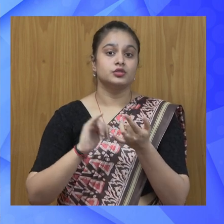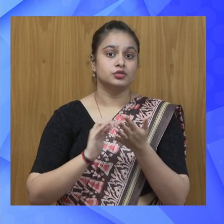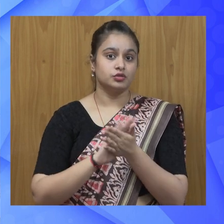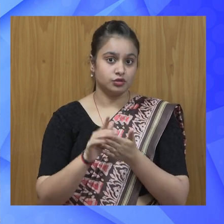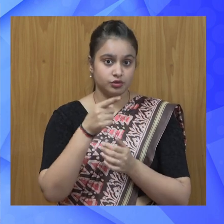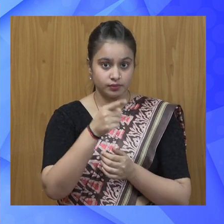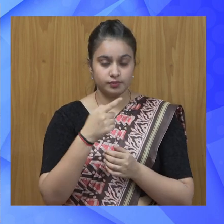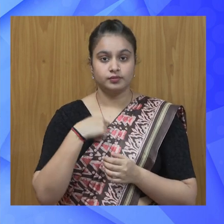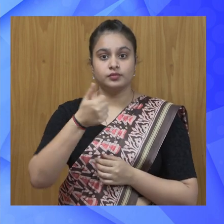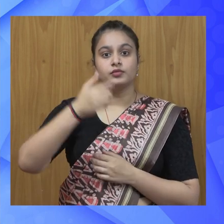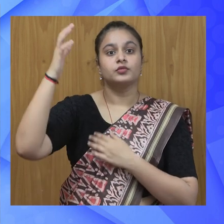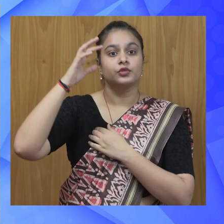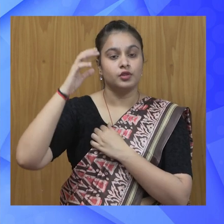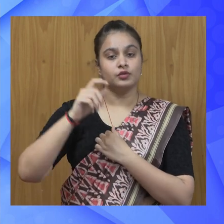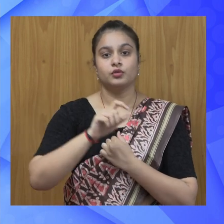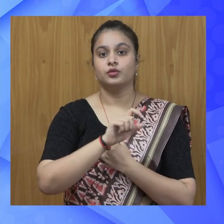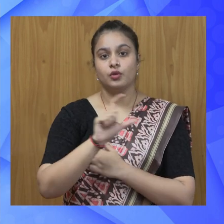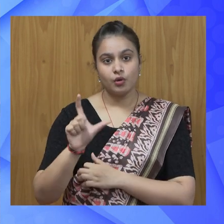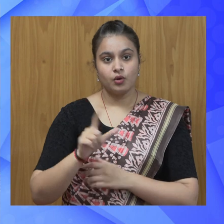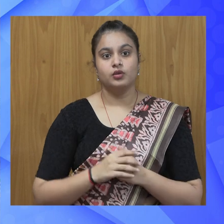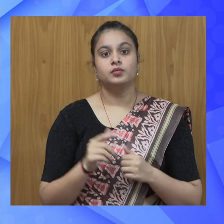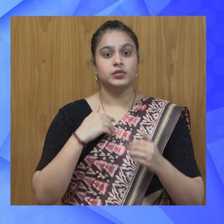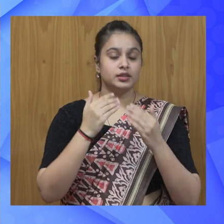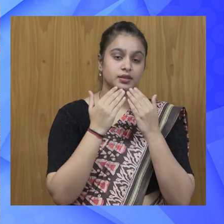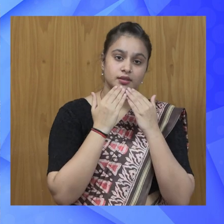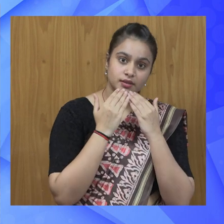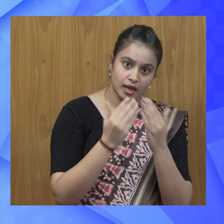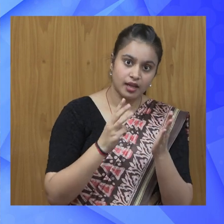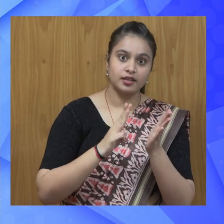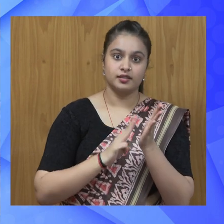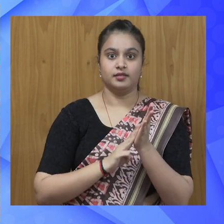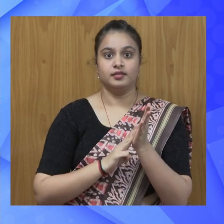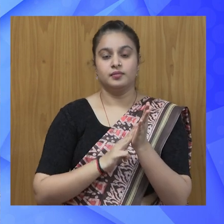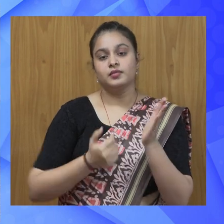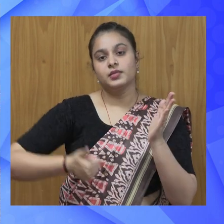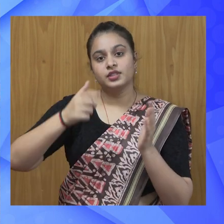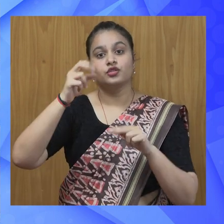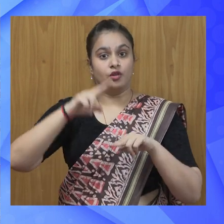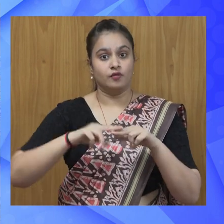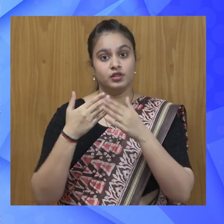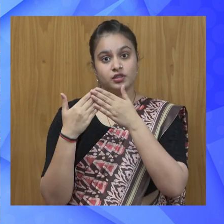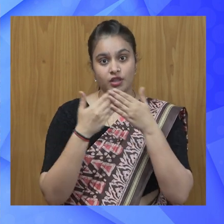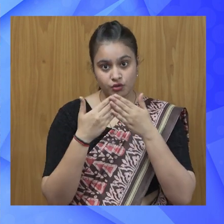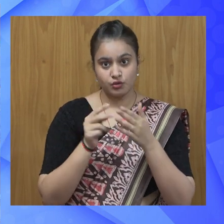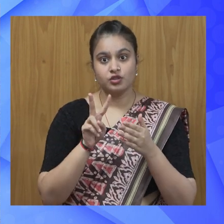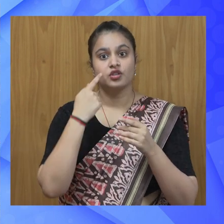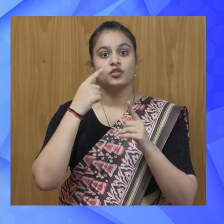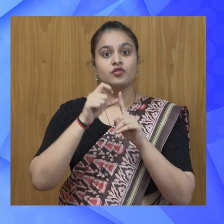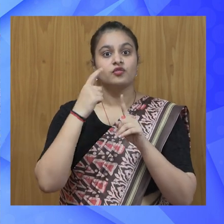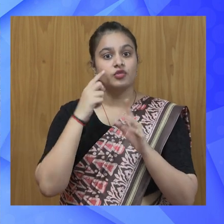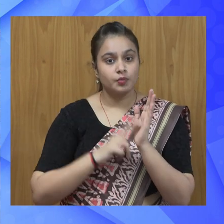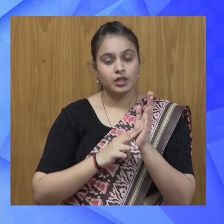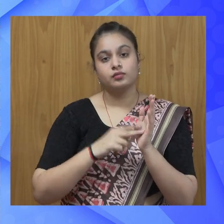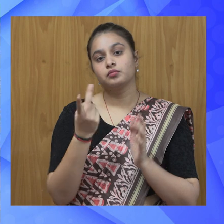Good afternoon to everyone. First of all, my thanks to Ministry of Education, Shri Bipin ji and